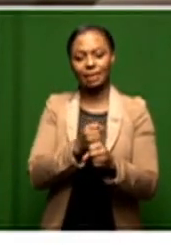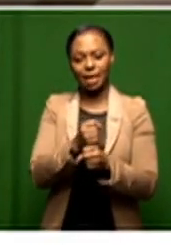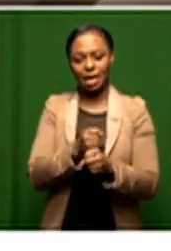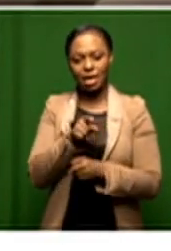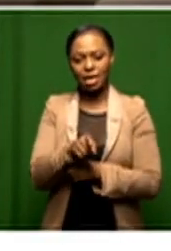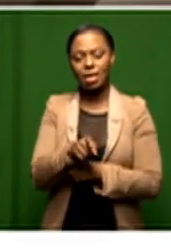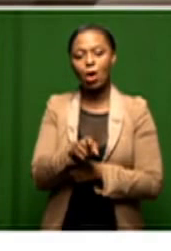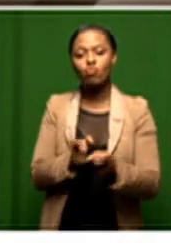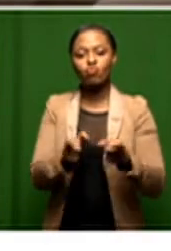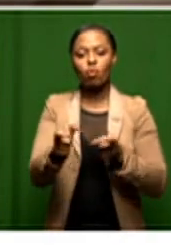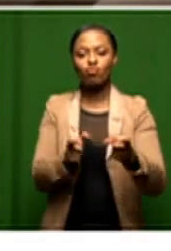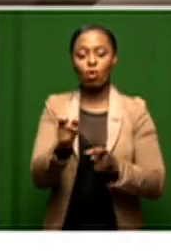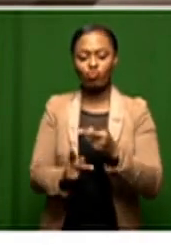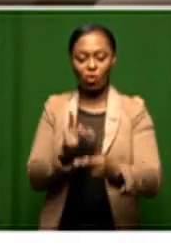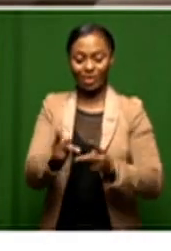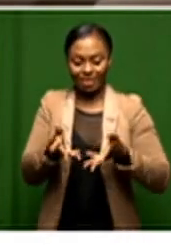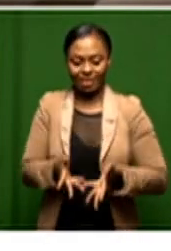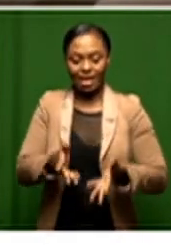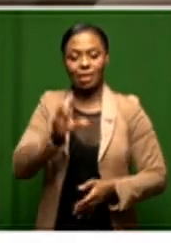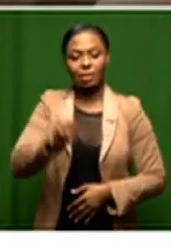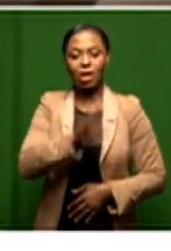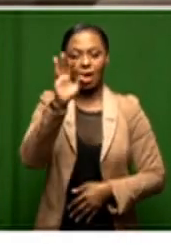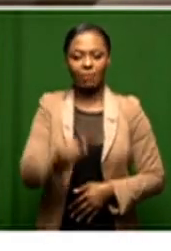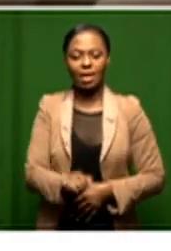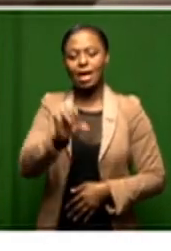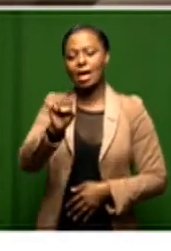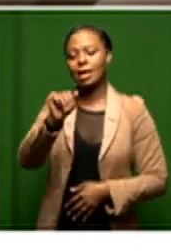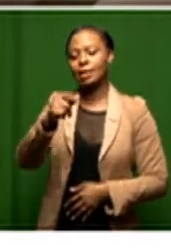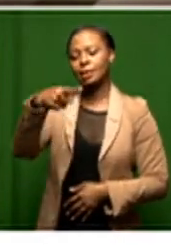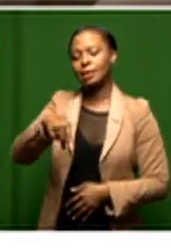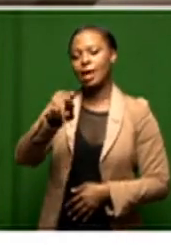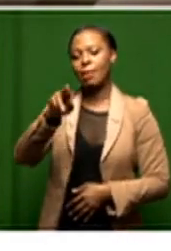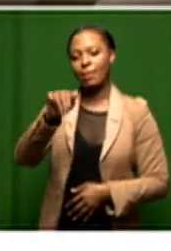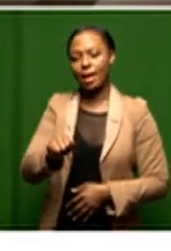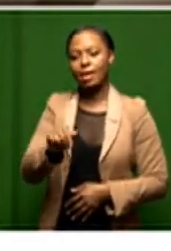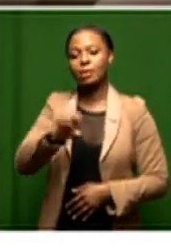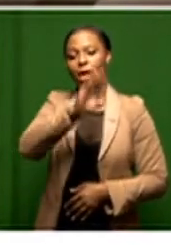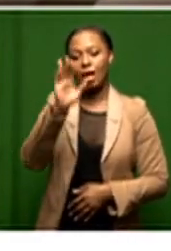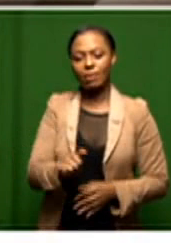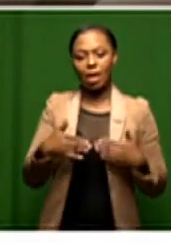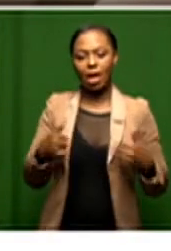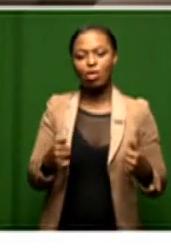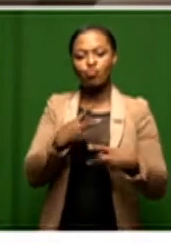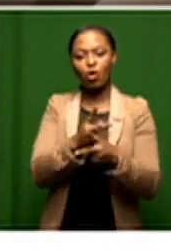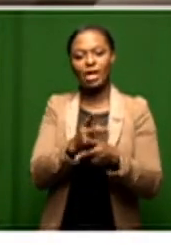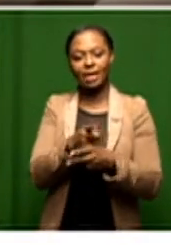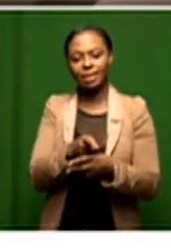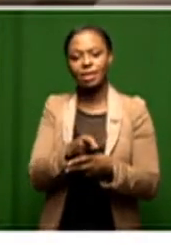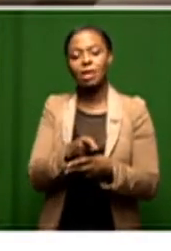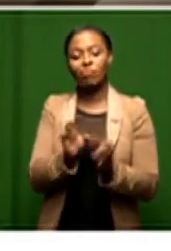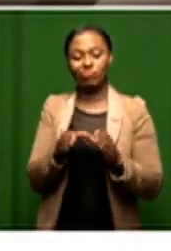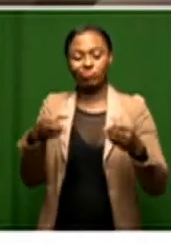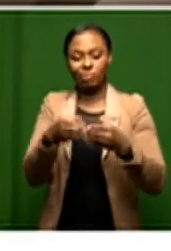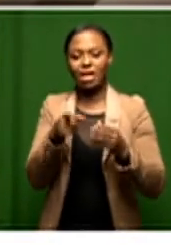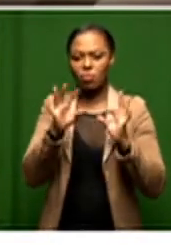control process in South Africa. SAHPRA, the South African Health Products and Regulatory Authority, is a very